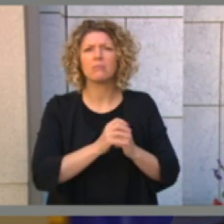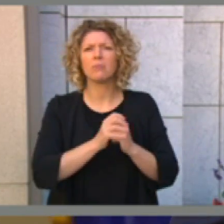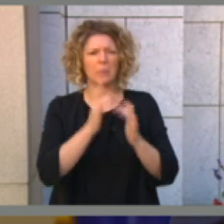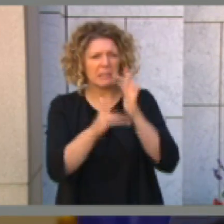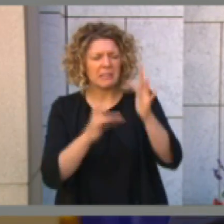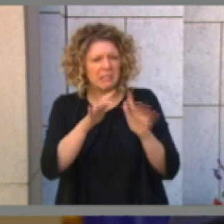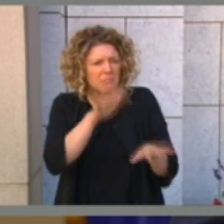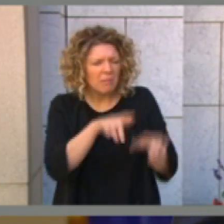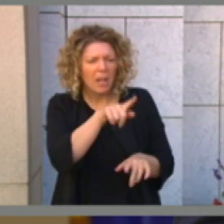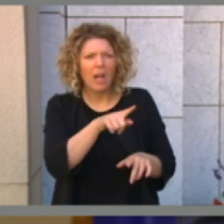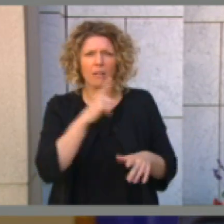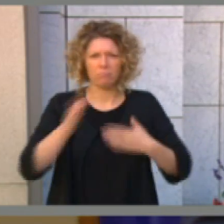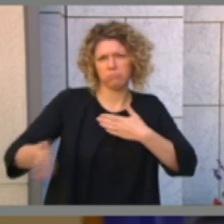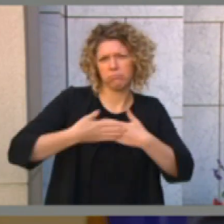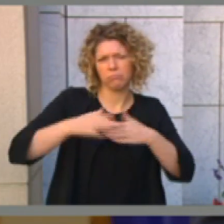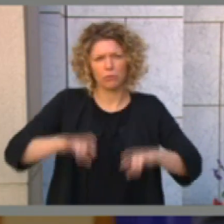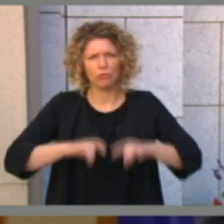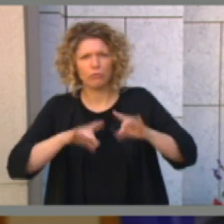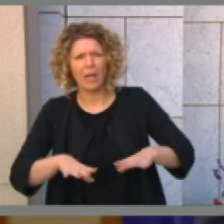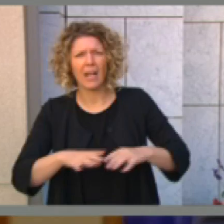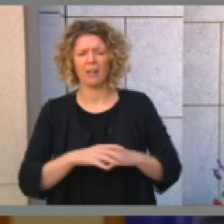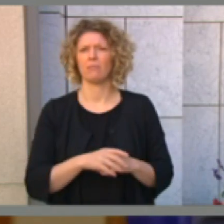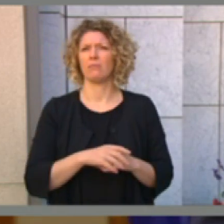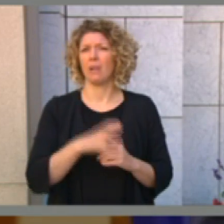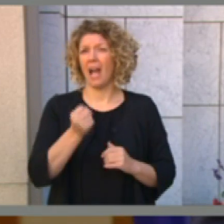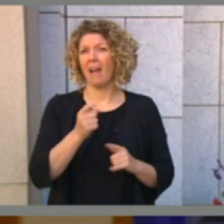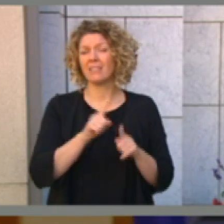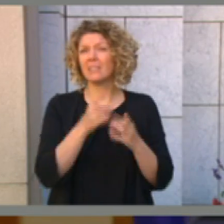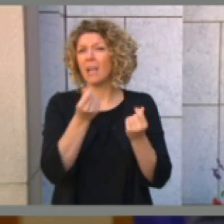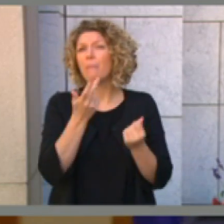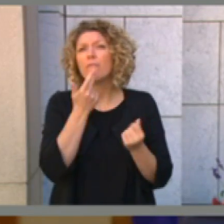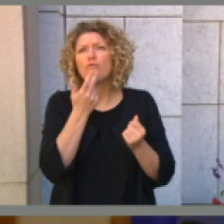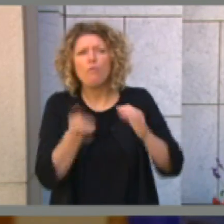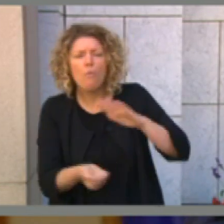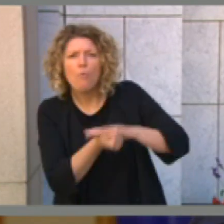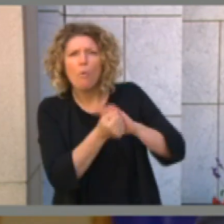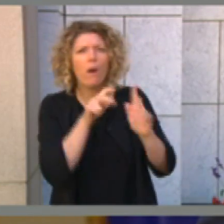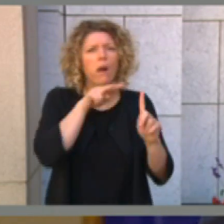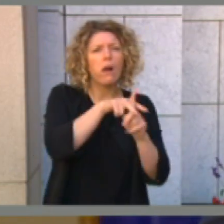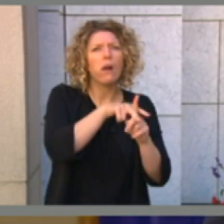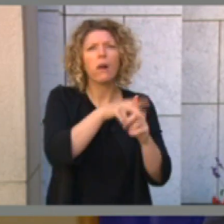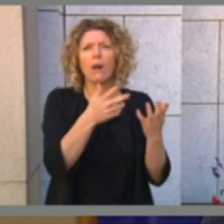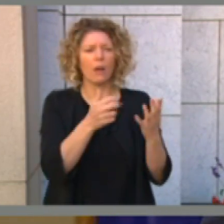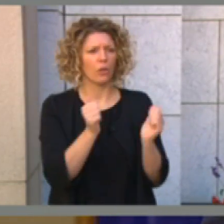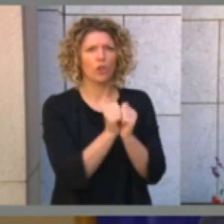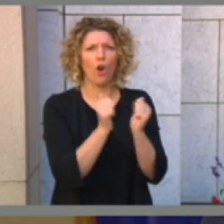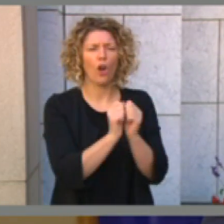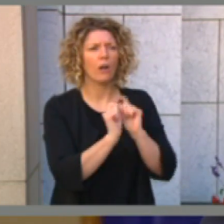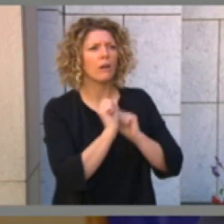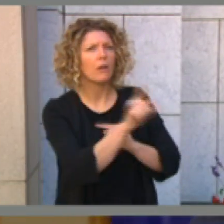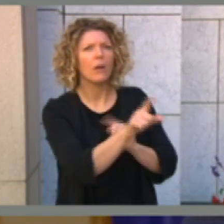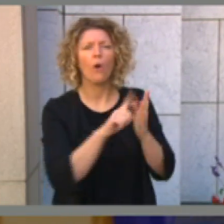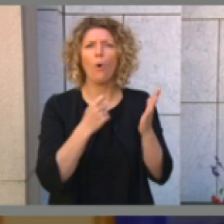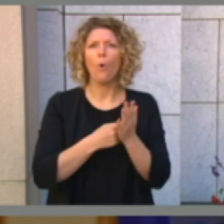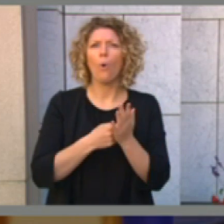and sadly there's even been cases of willful fraud and and fraudulent preparation of documents, even